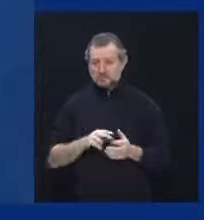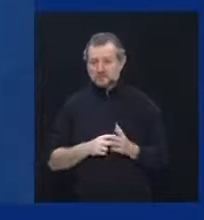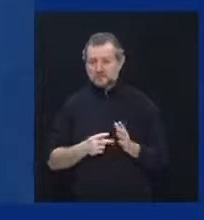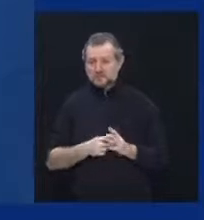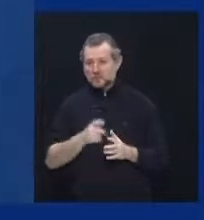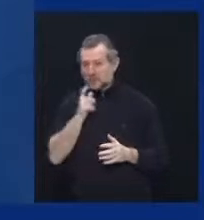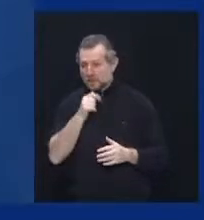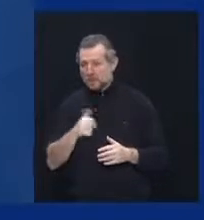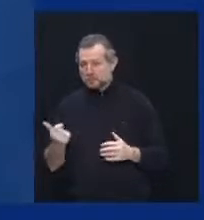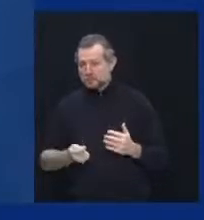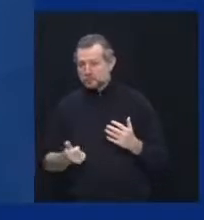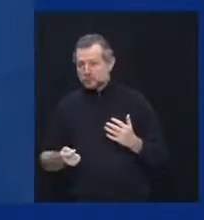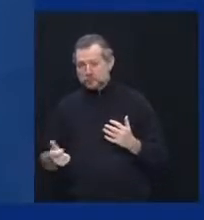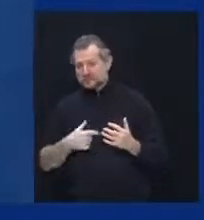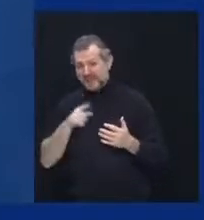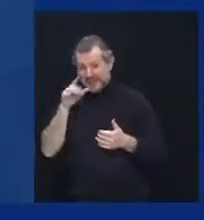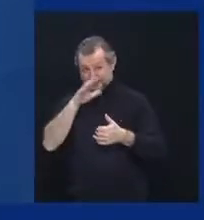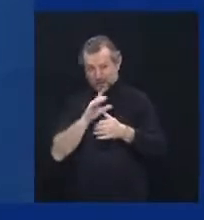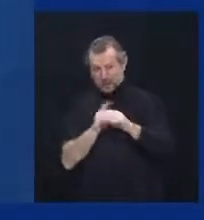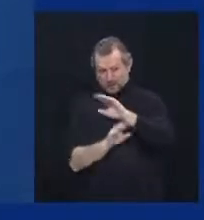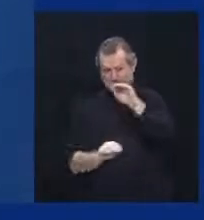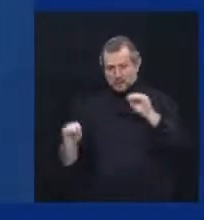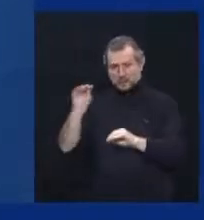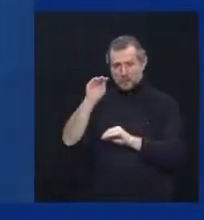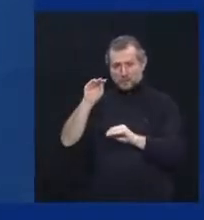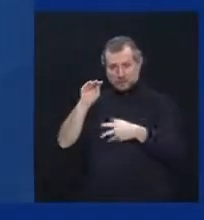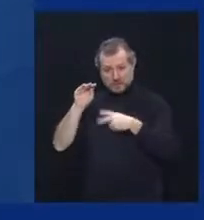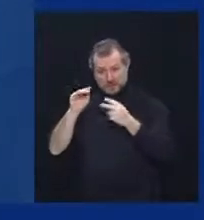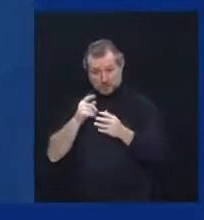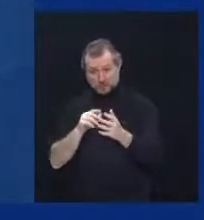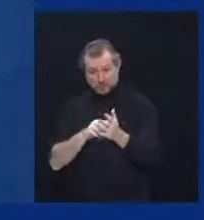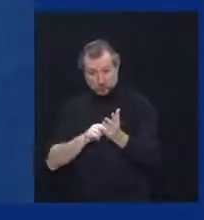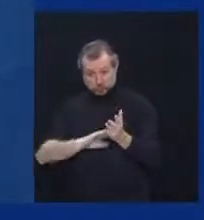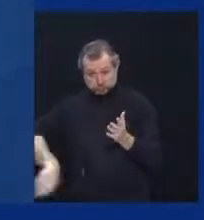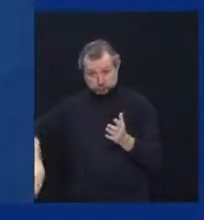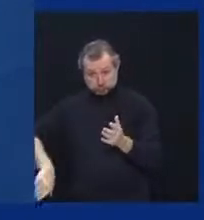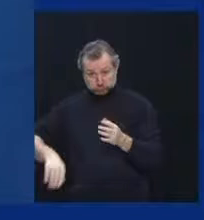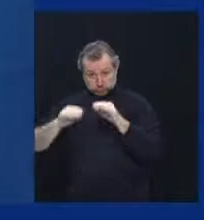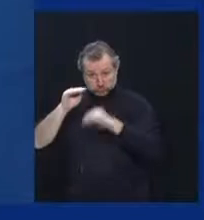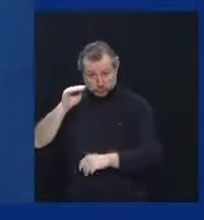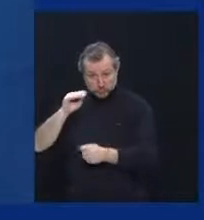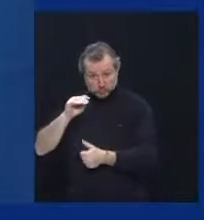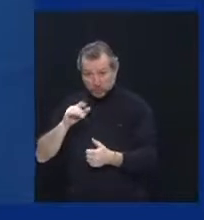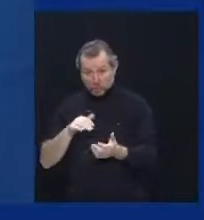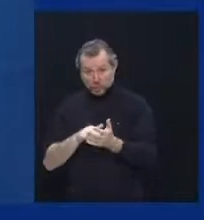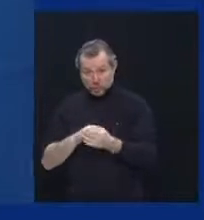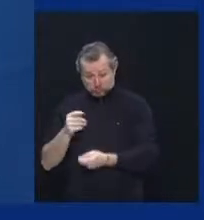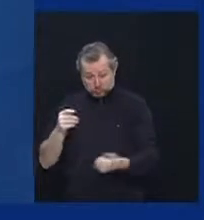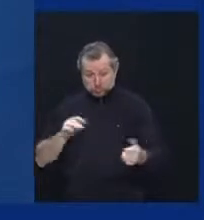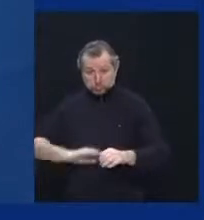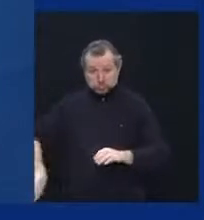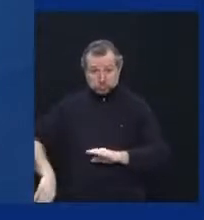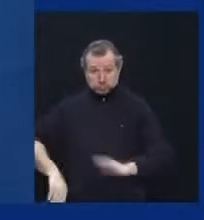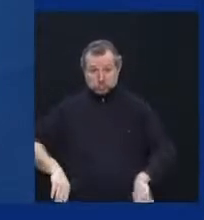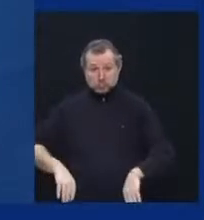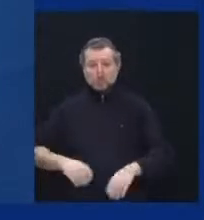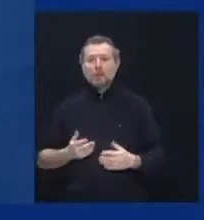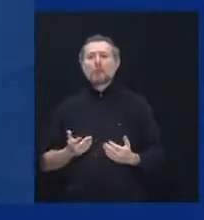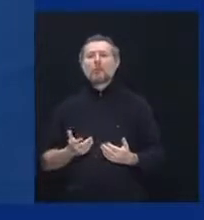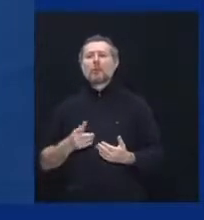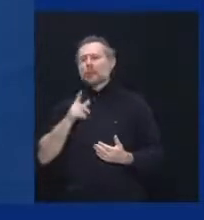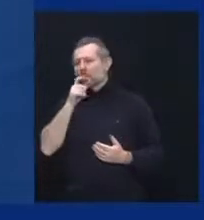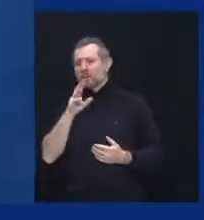from? Would you take it from the nurses? Would you take it from the doctors? Would you take it from